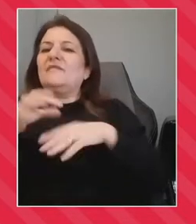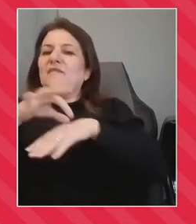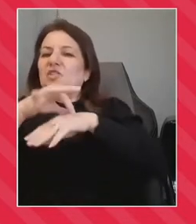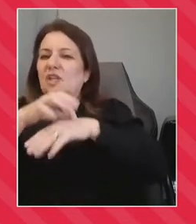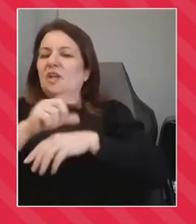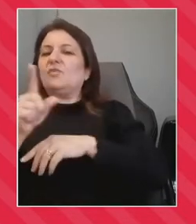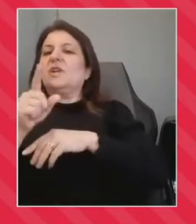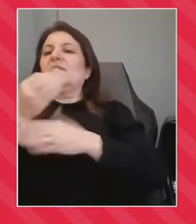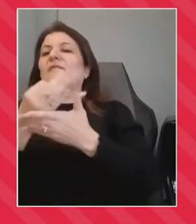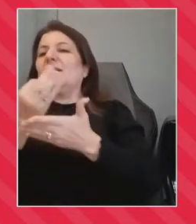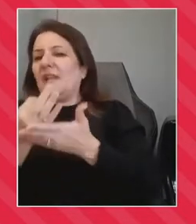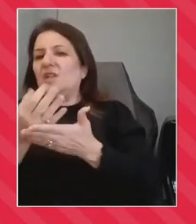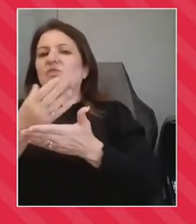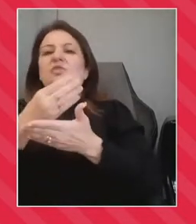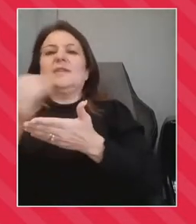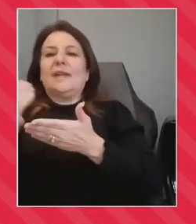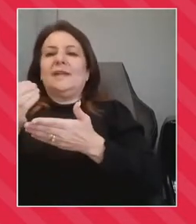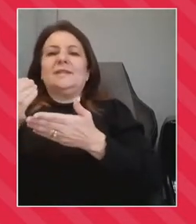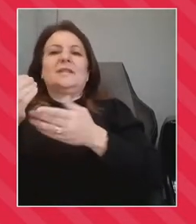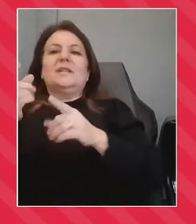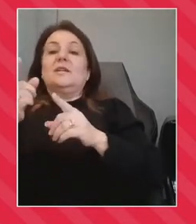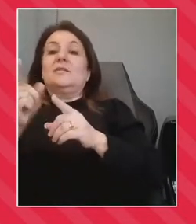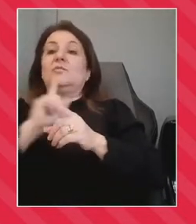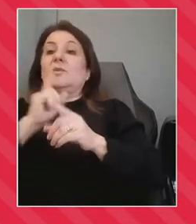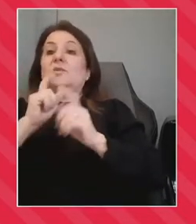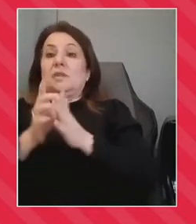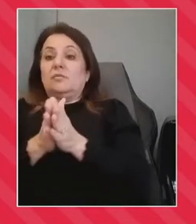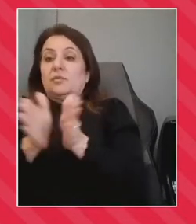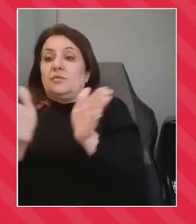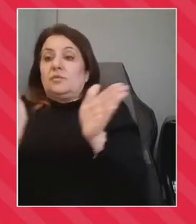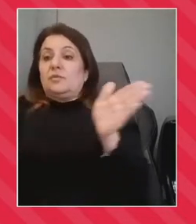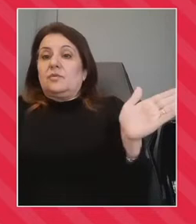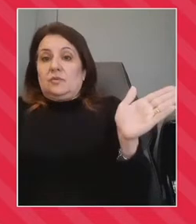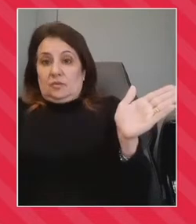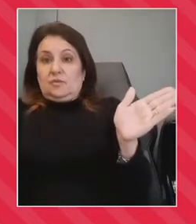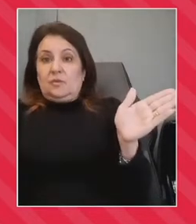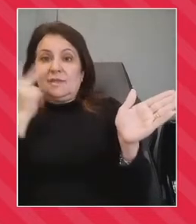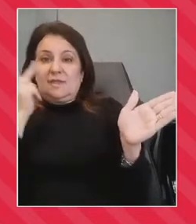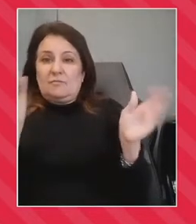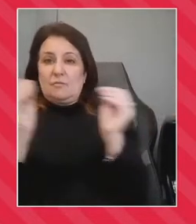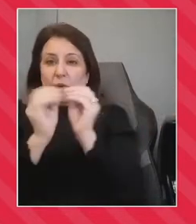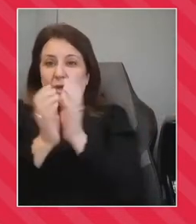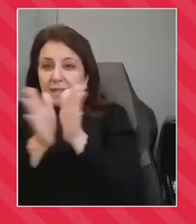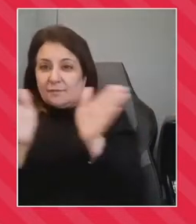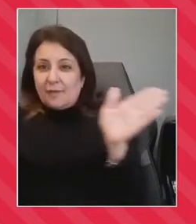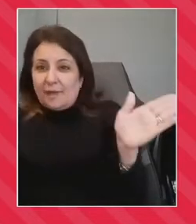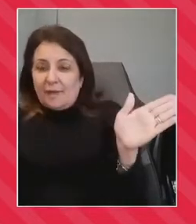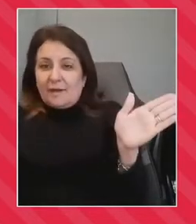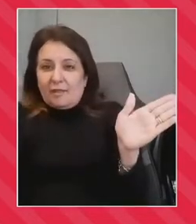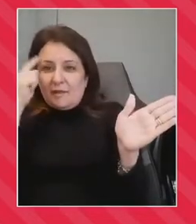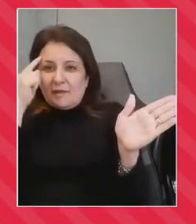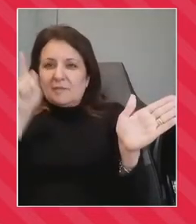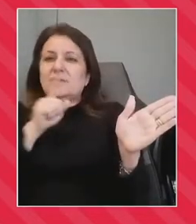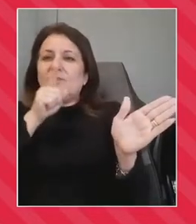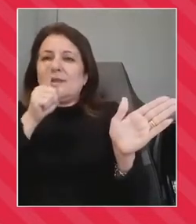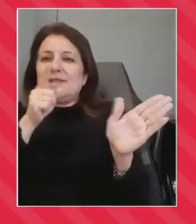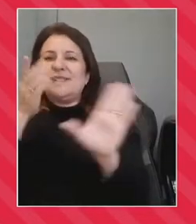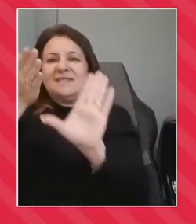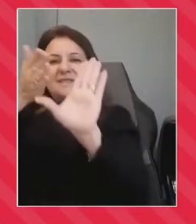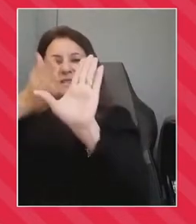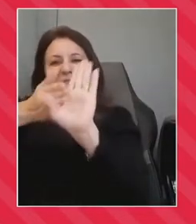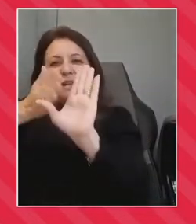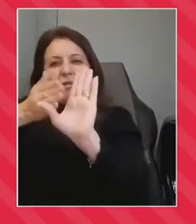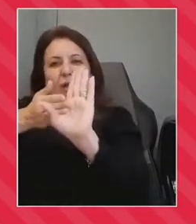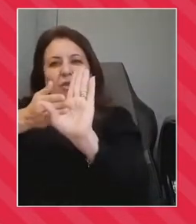temporal, but broader structural inequalities that shape our lives also generate a really important psychological component